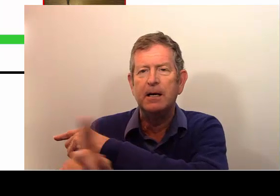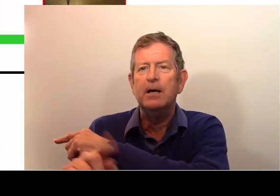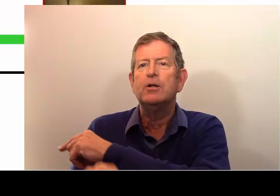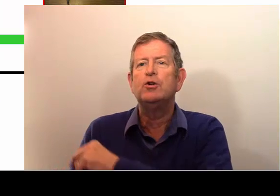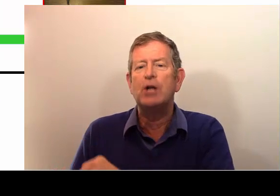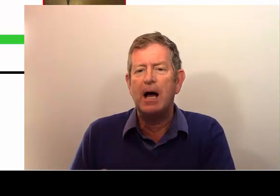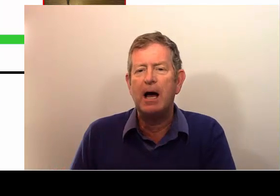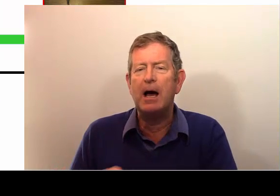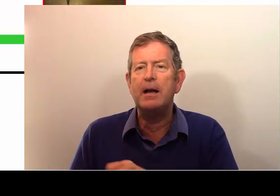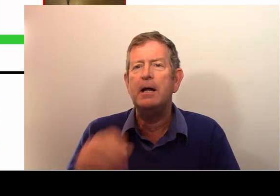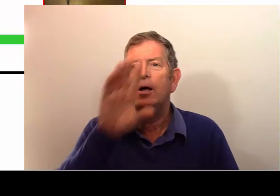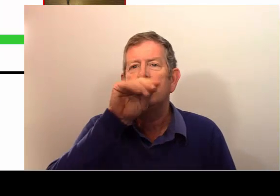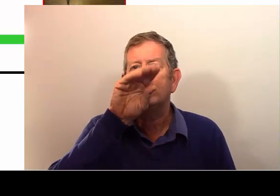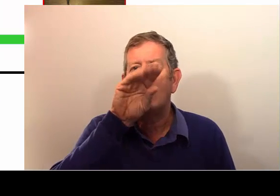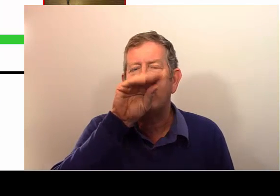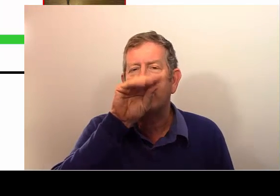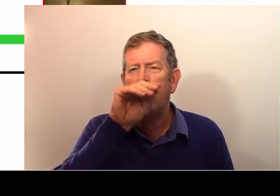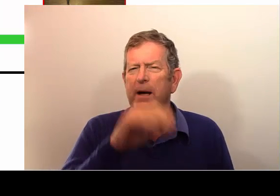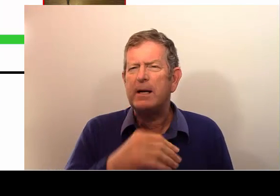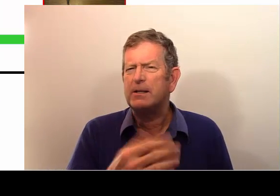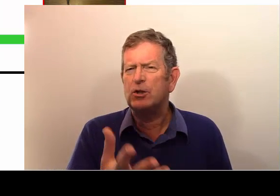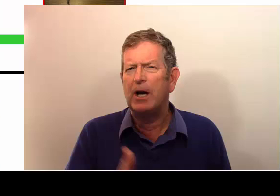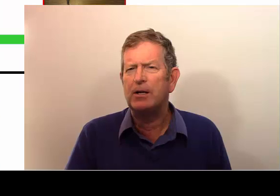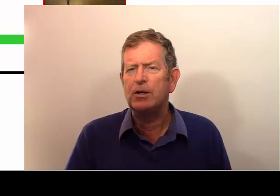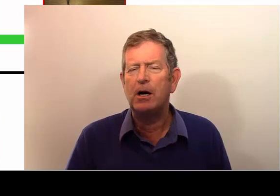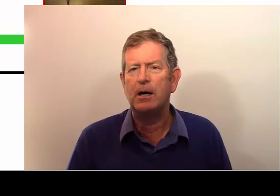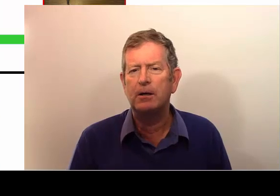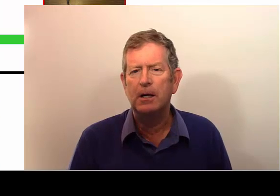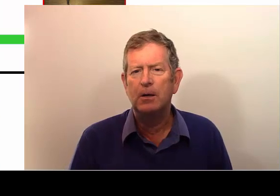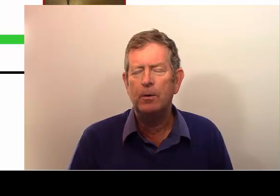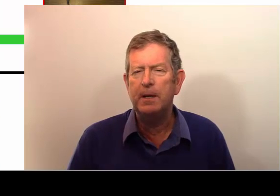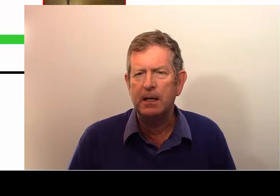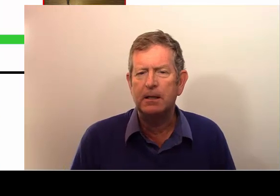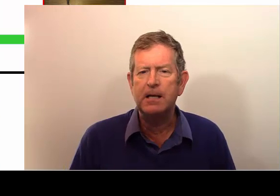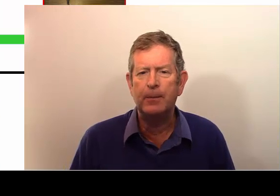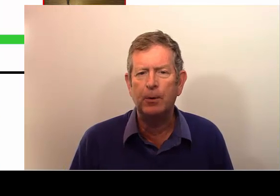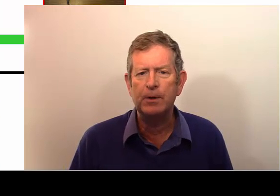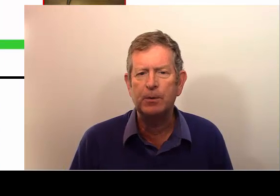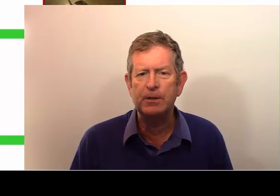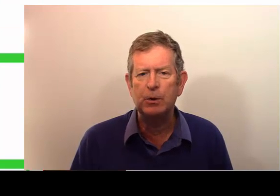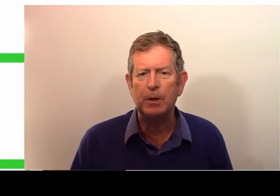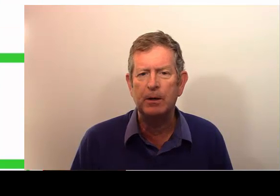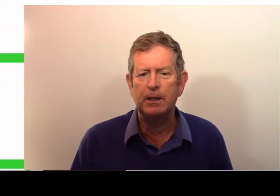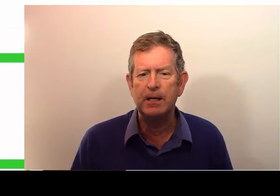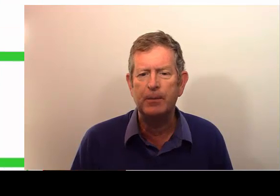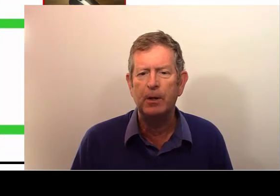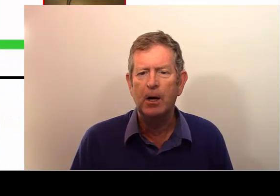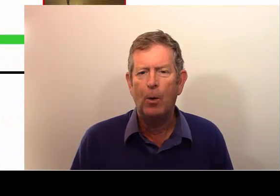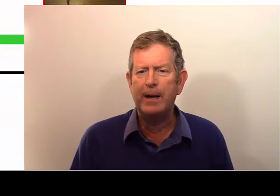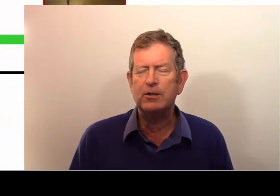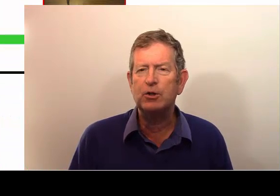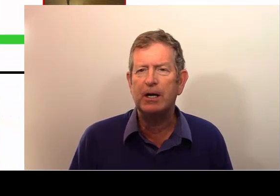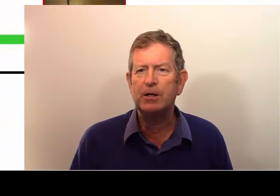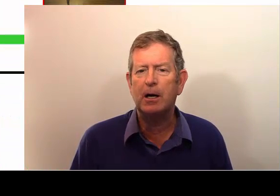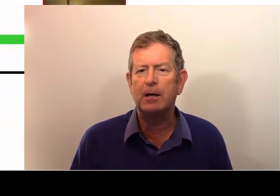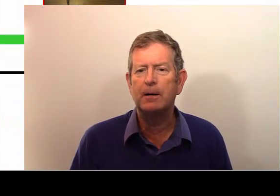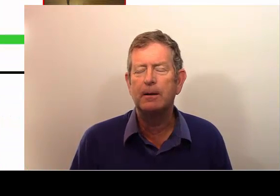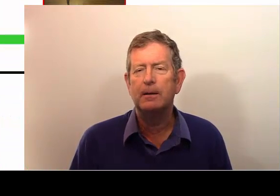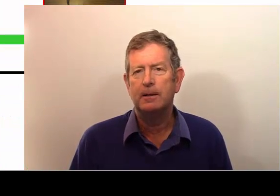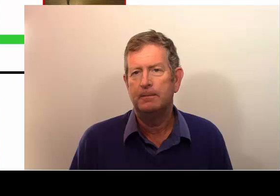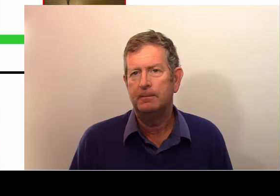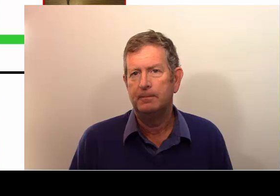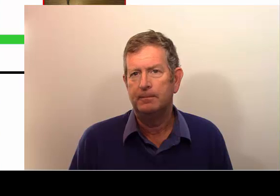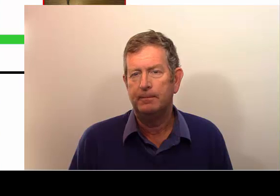Doesn't John talk? Why doesn't John talk? We mean at the table. Notice what he's doing here at the table. Why doesn't John